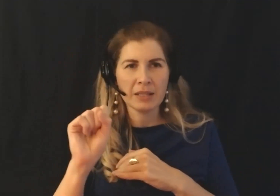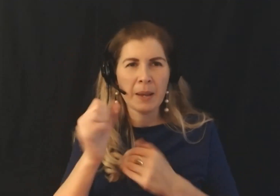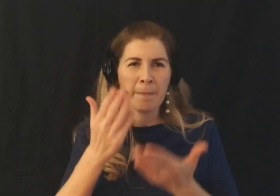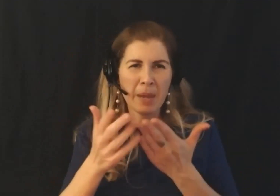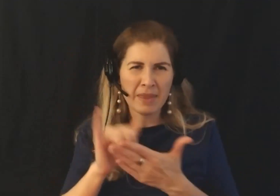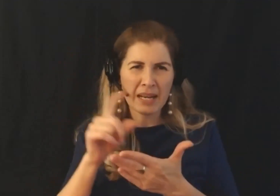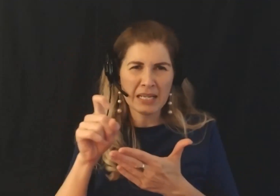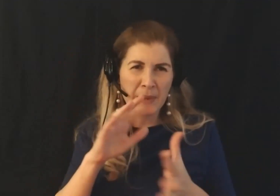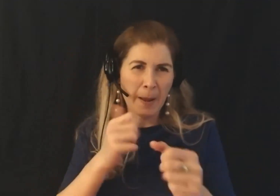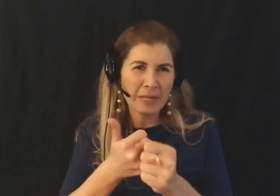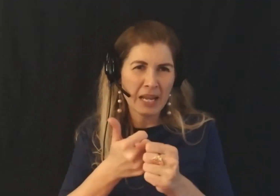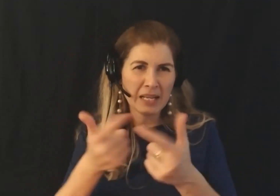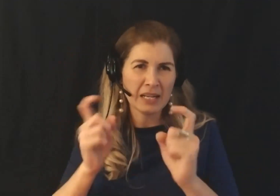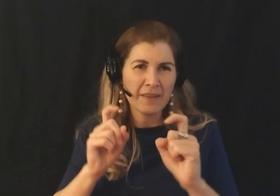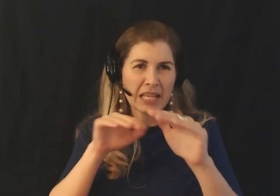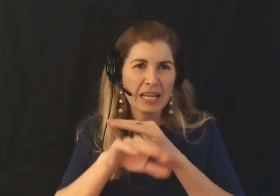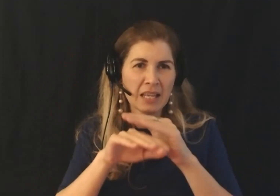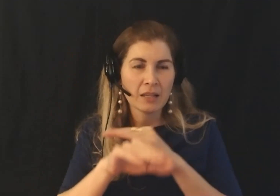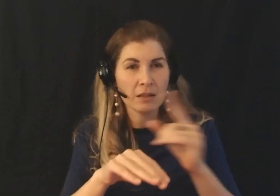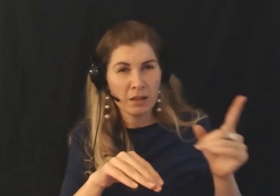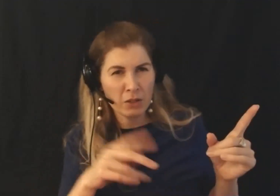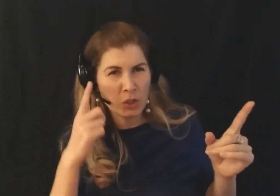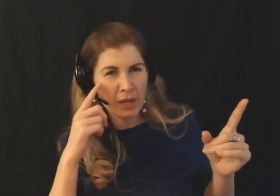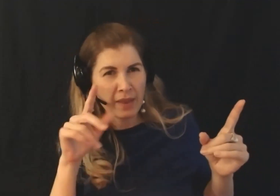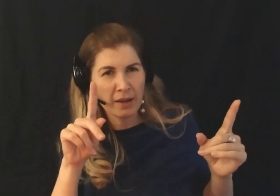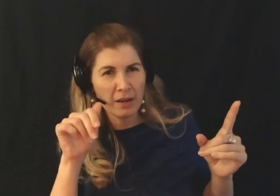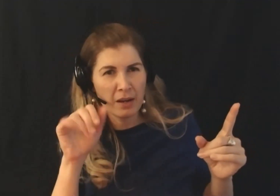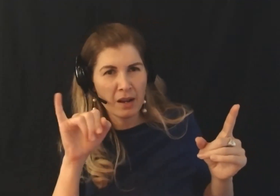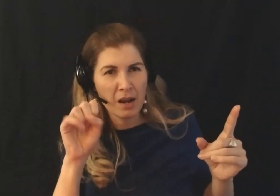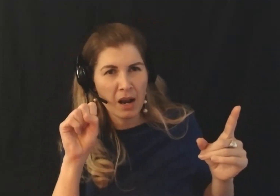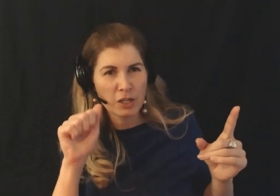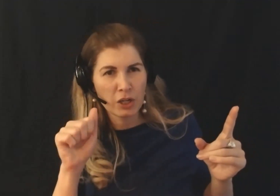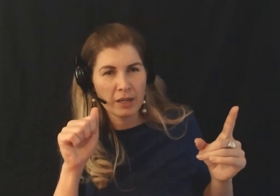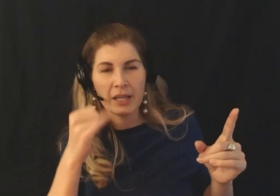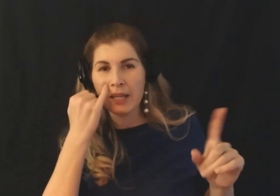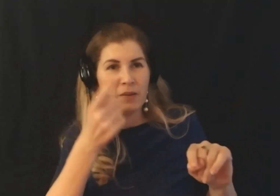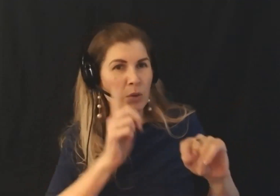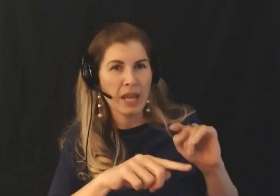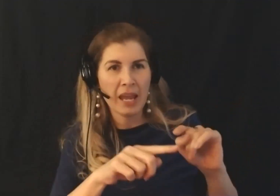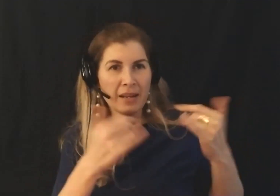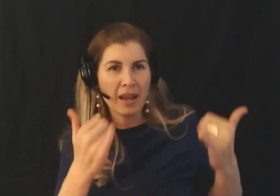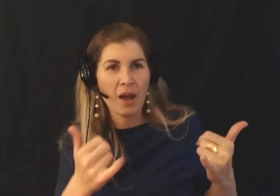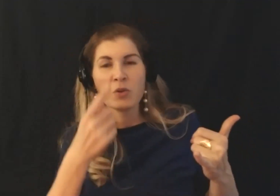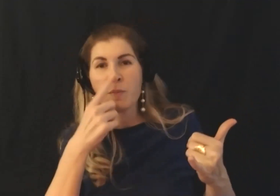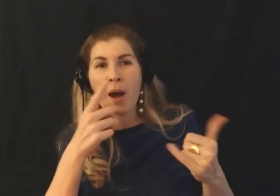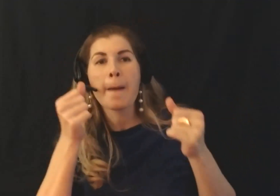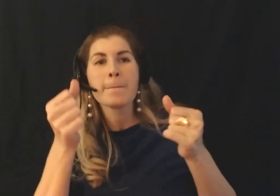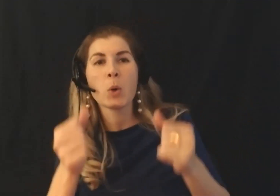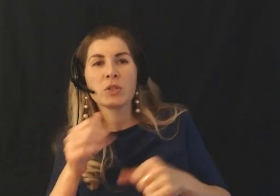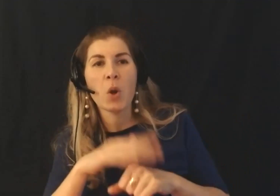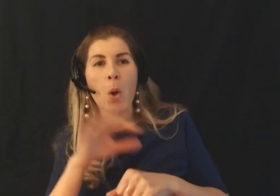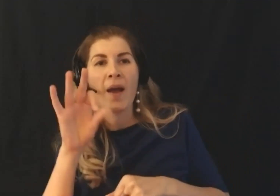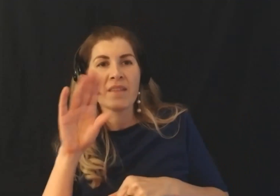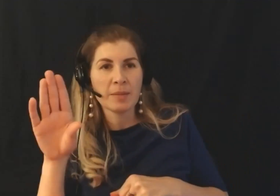be updated. Okay, did you hear that, Kasia? If you can't do it right now, then maybe you could post it on the Facebook page.